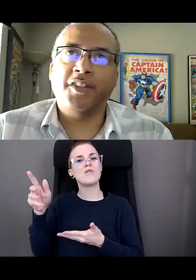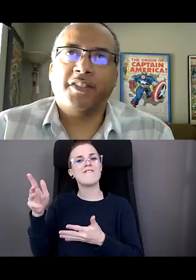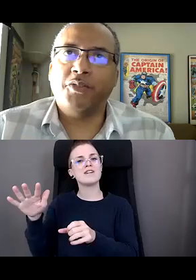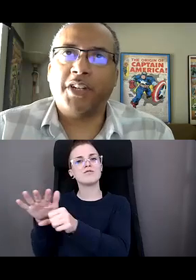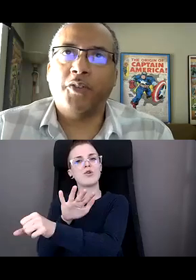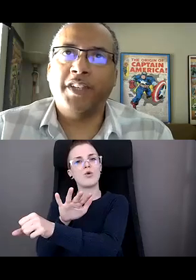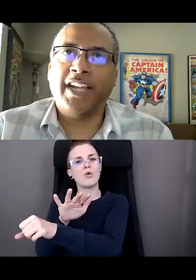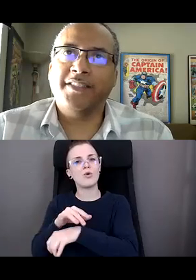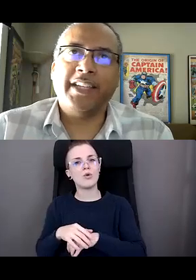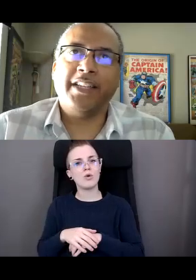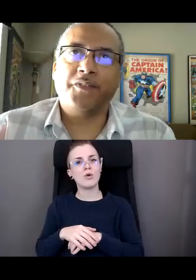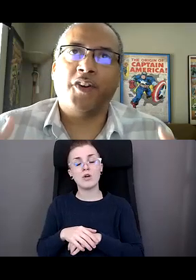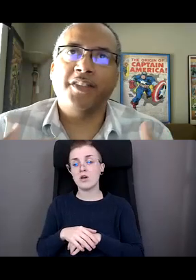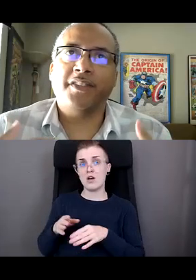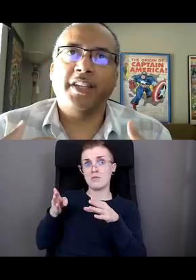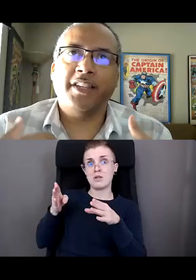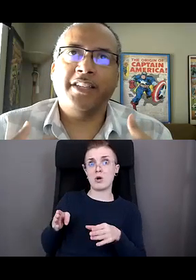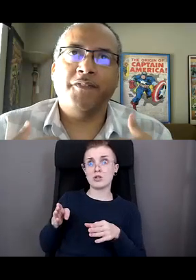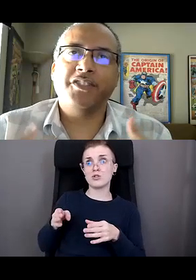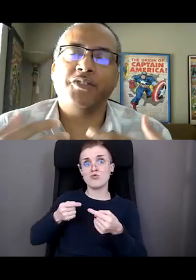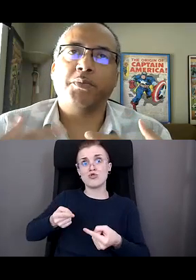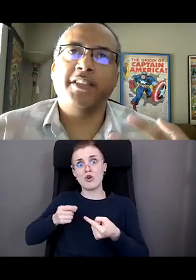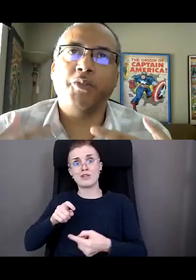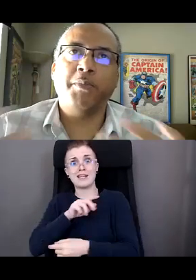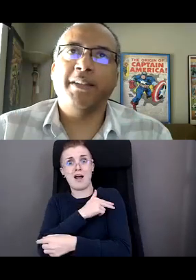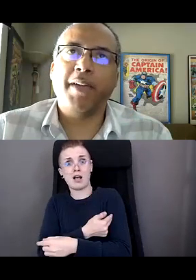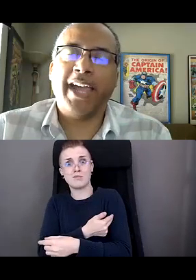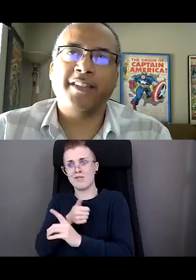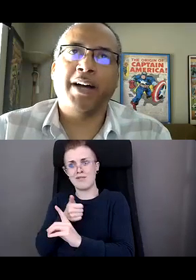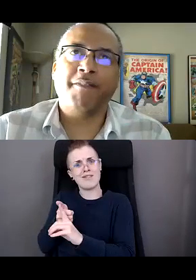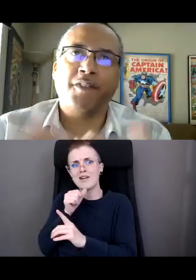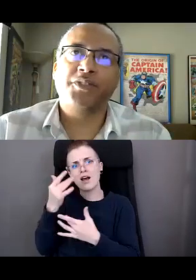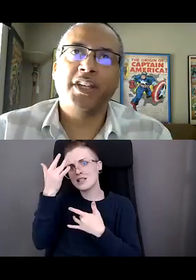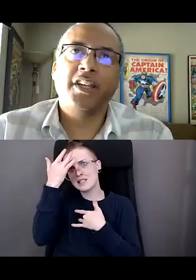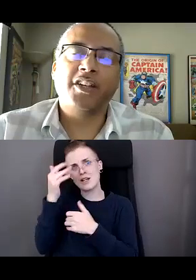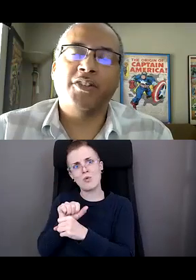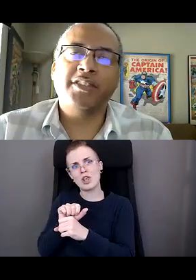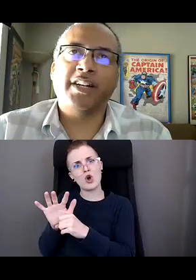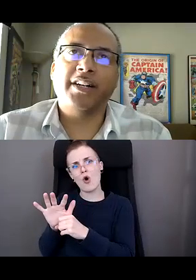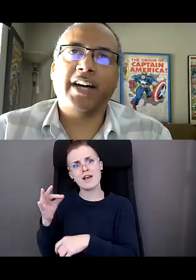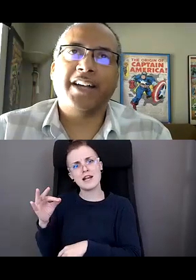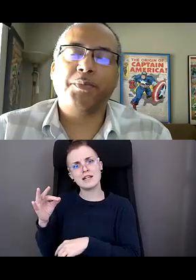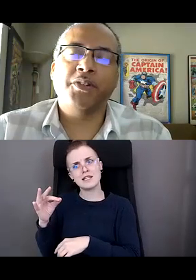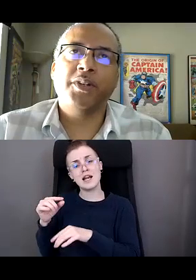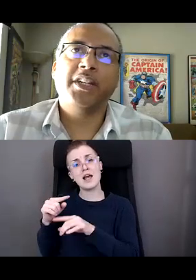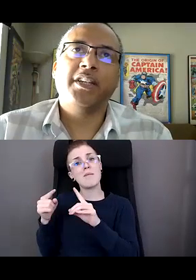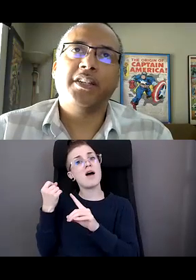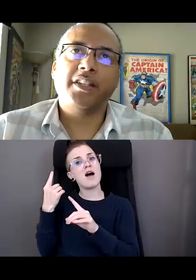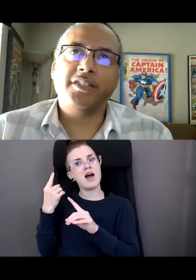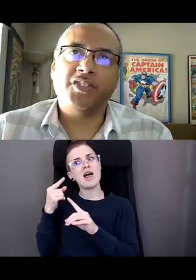there's nothing to do with COVID-19 as far as the individuals, but they were being impacted by folks going to the